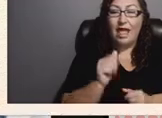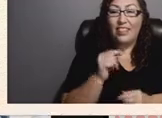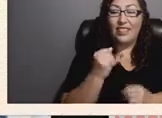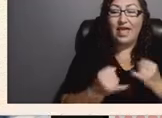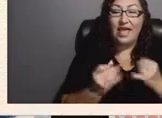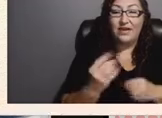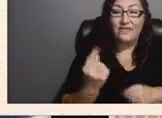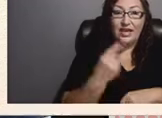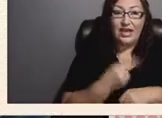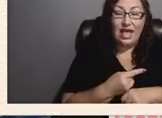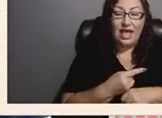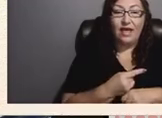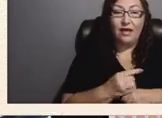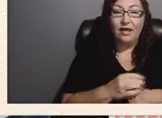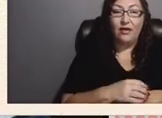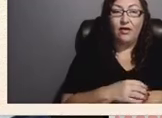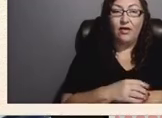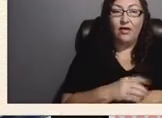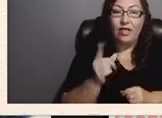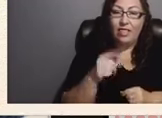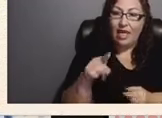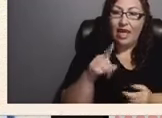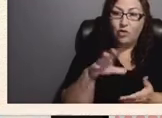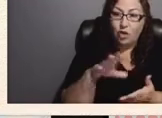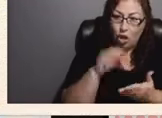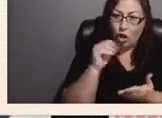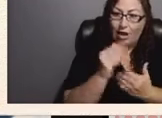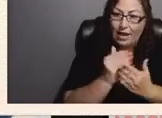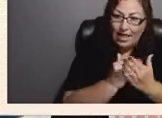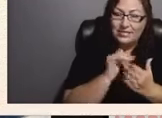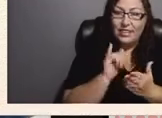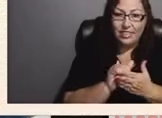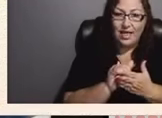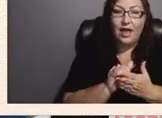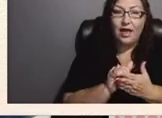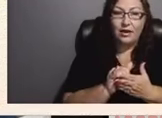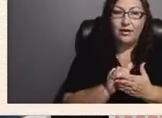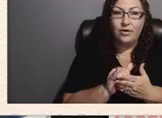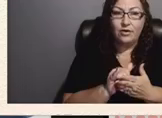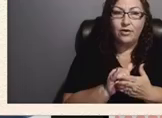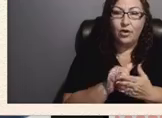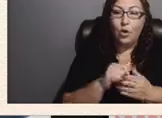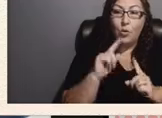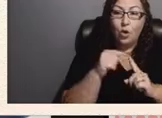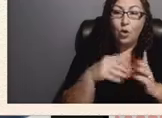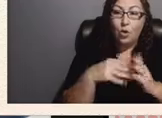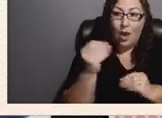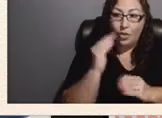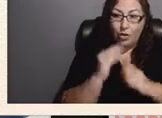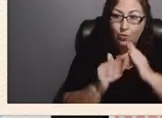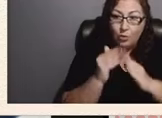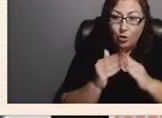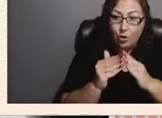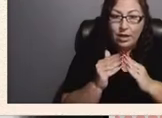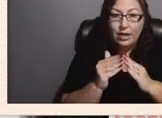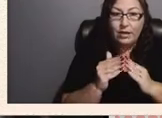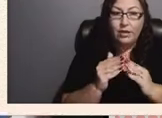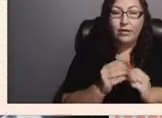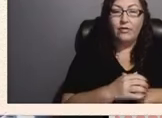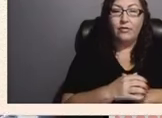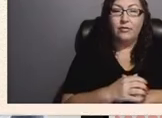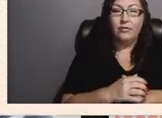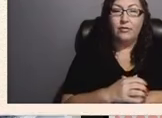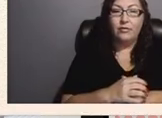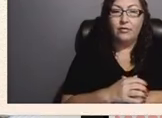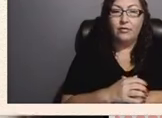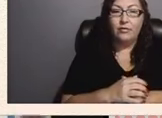has learned a lesson that when he goes out to the community and he sees another person like me, he